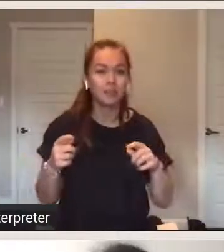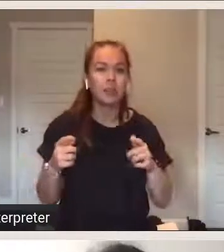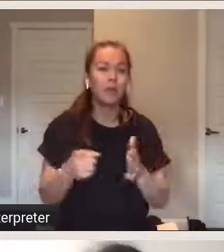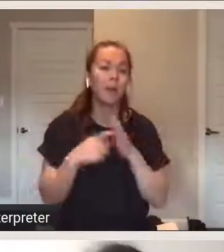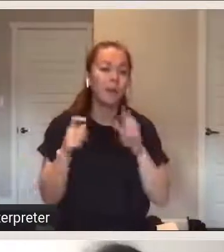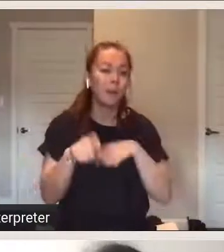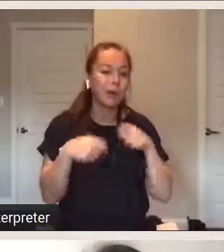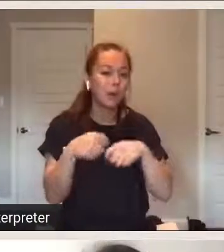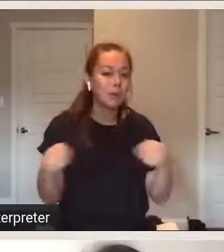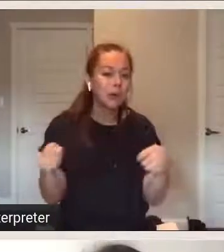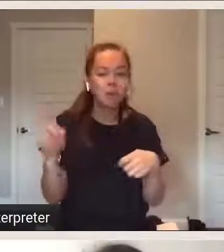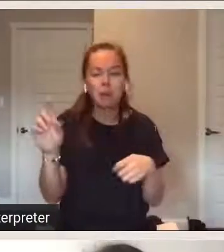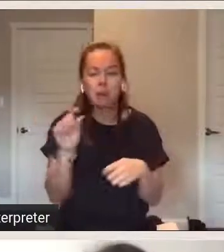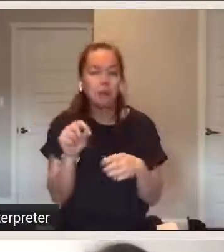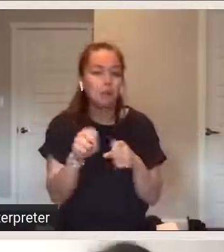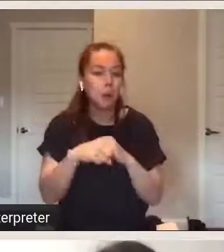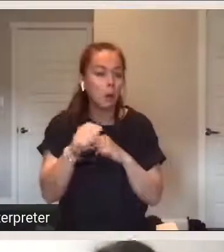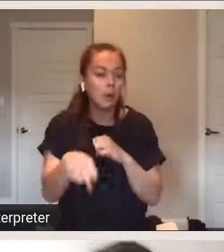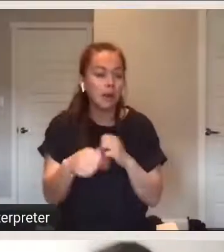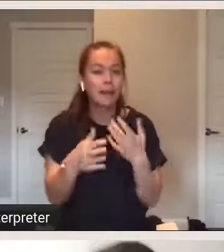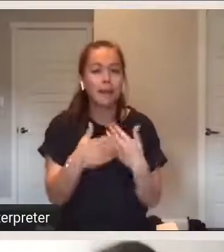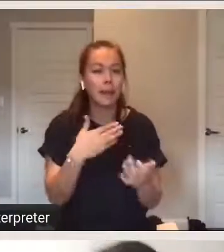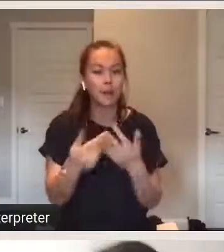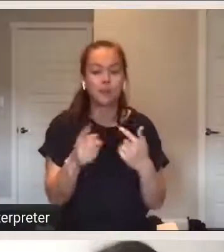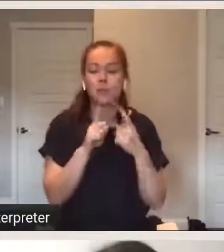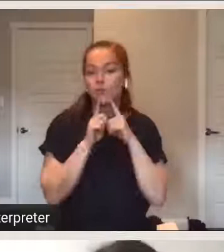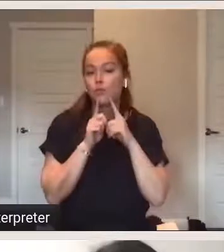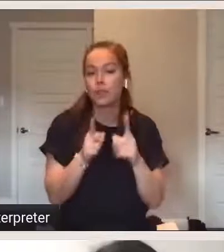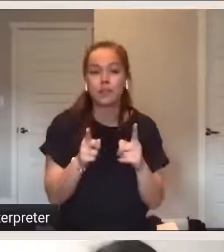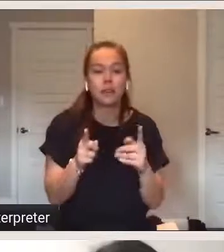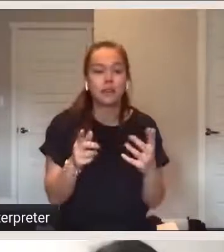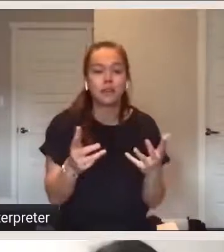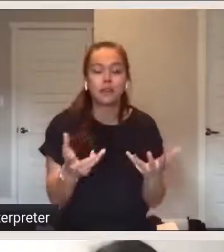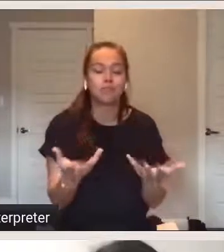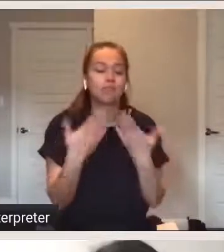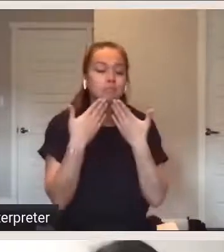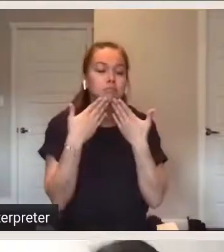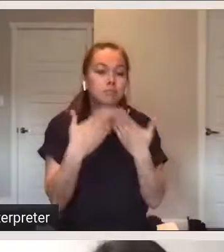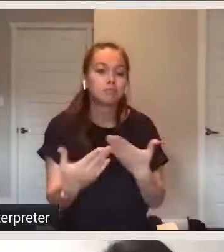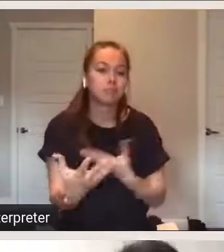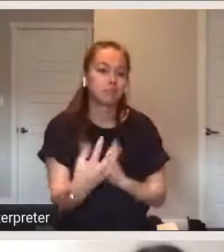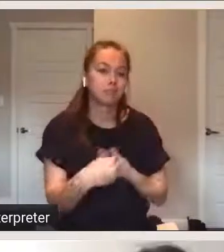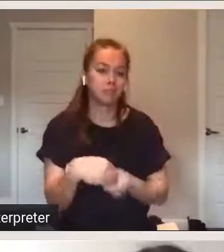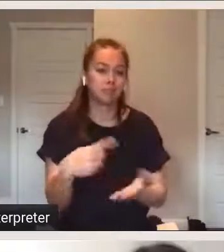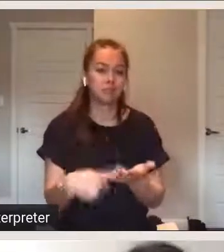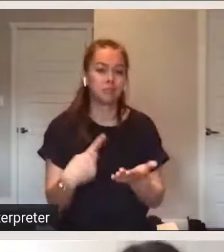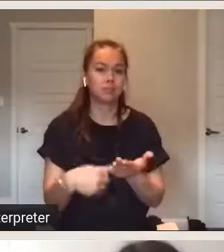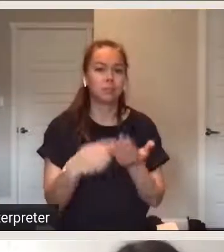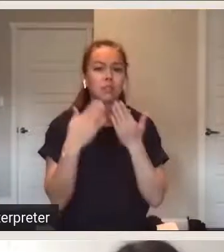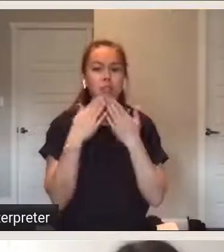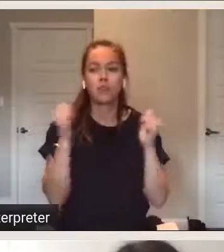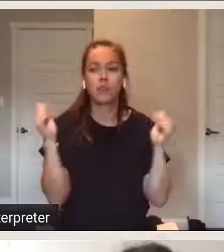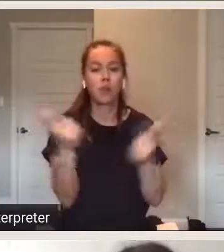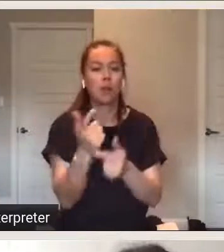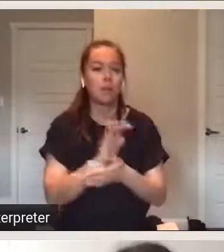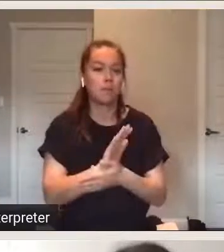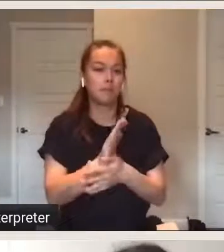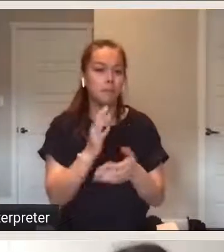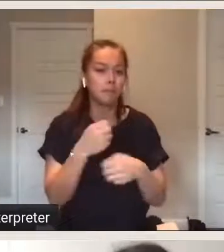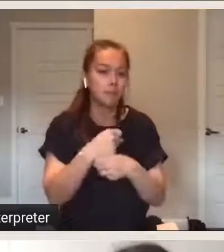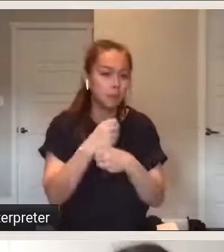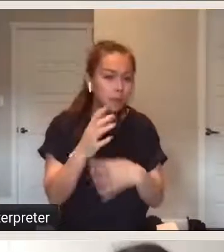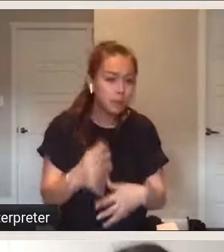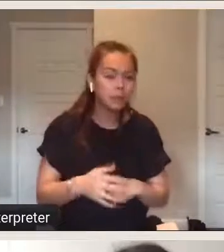already kind of overboard a bit, but it was a really engaging conversation. So thank you, everyone. I think on our end, I'd like to